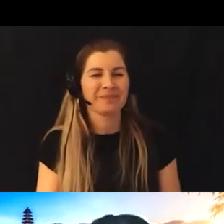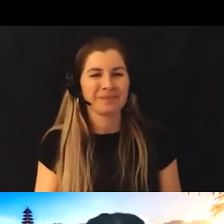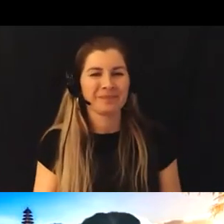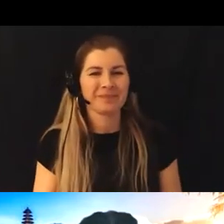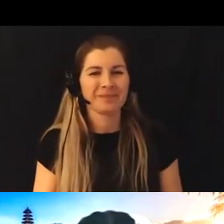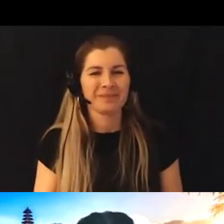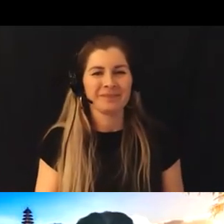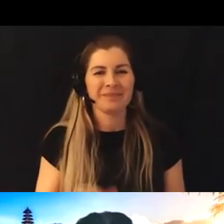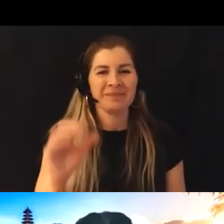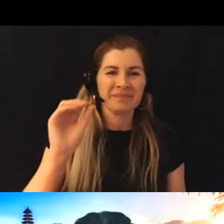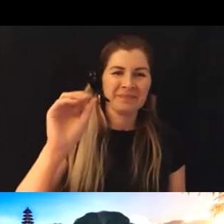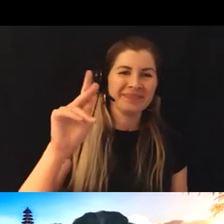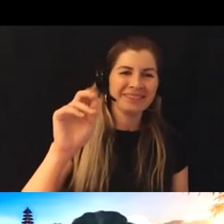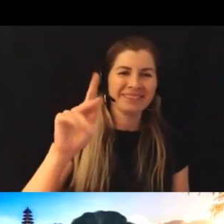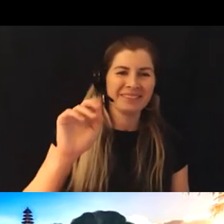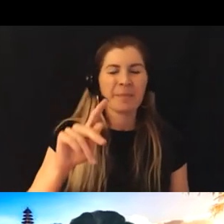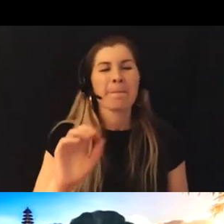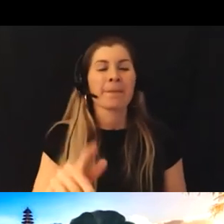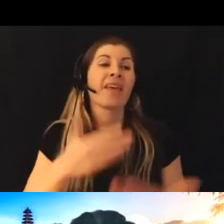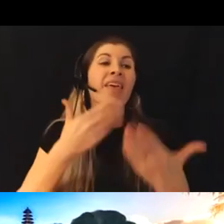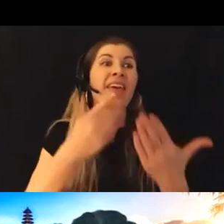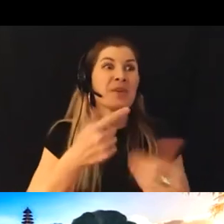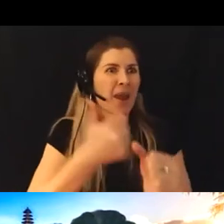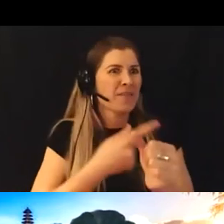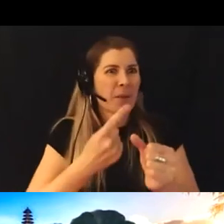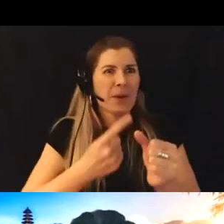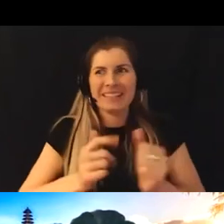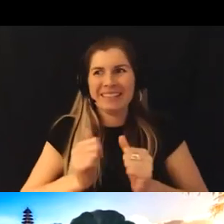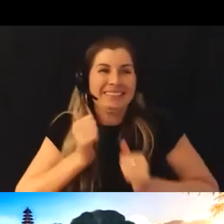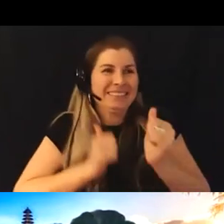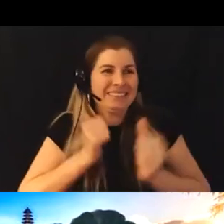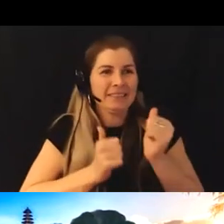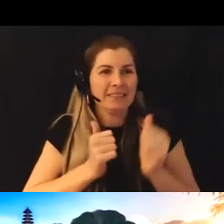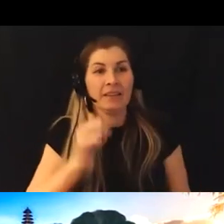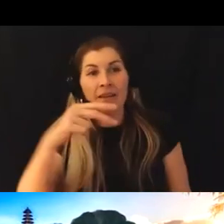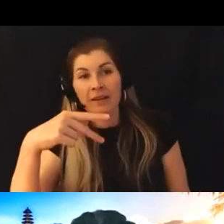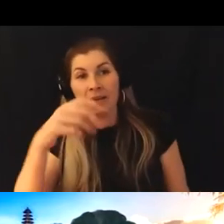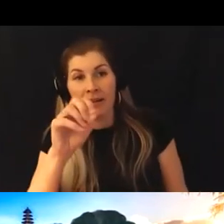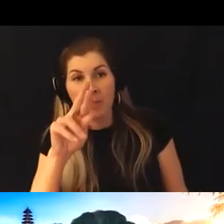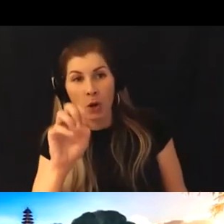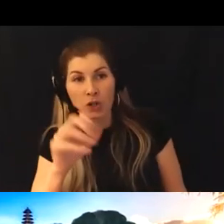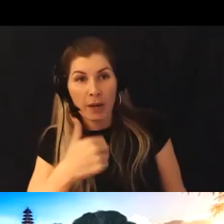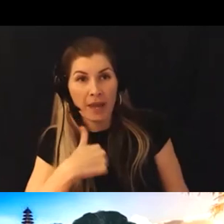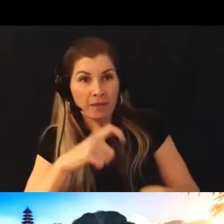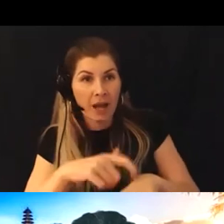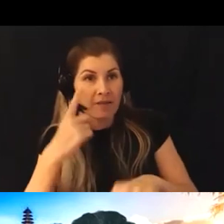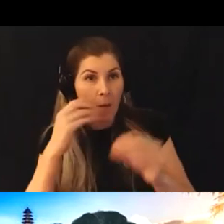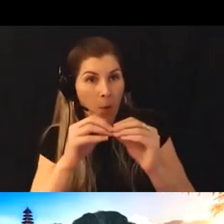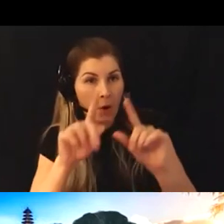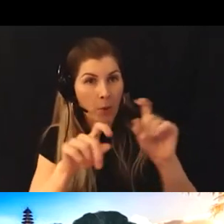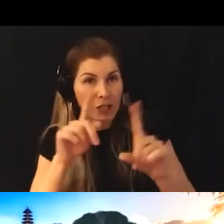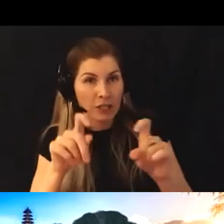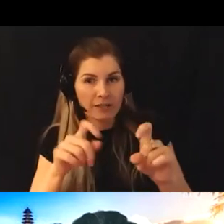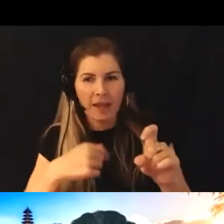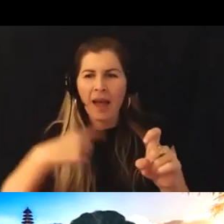Thank you, Jennifer. That's great. Everybody's fired up. Okay, Porché, do we have time for a couple more questions? I think we